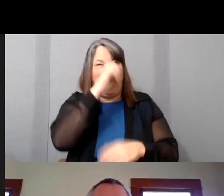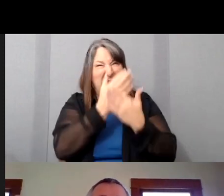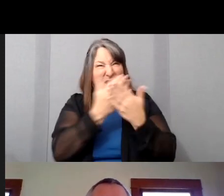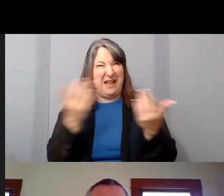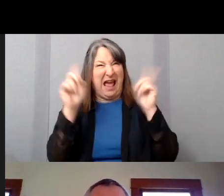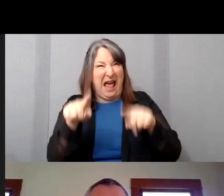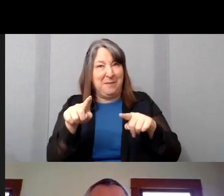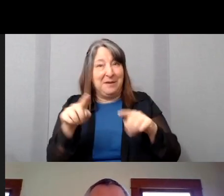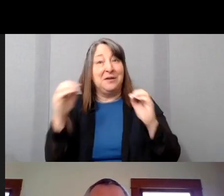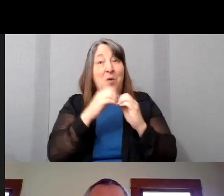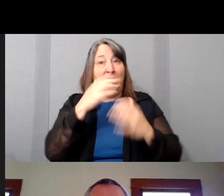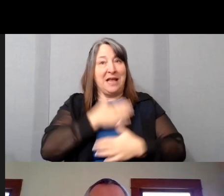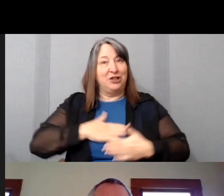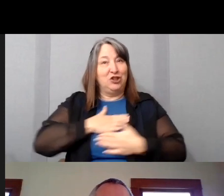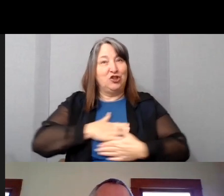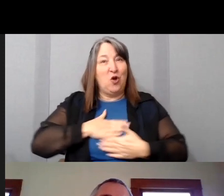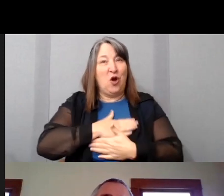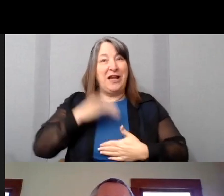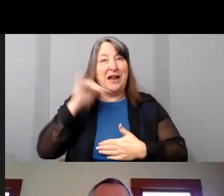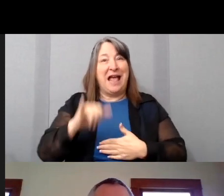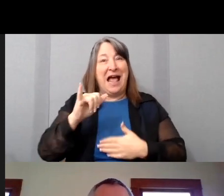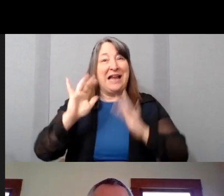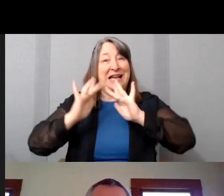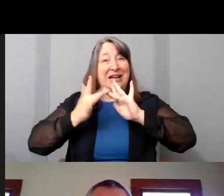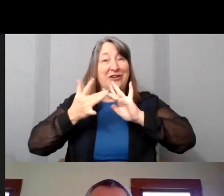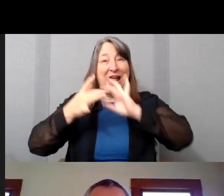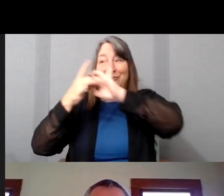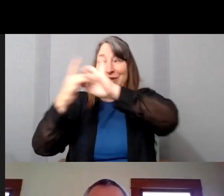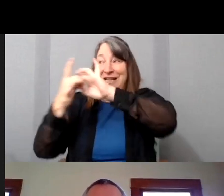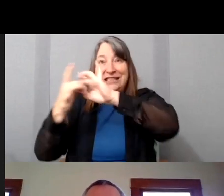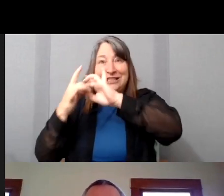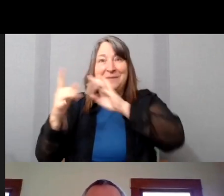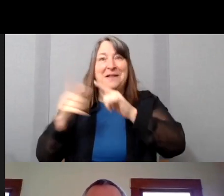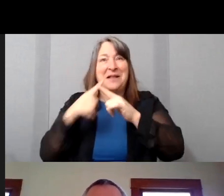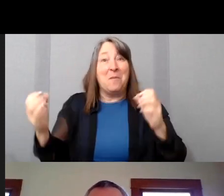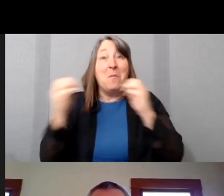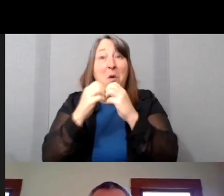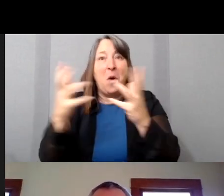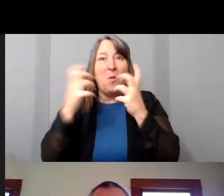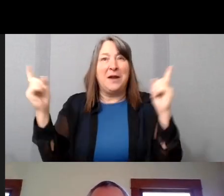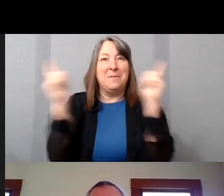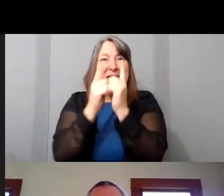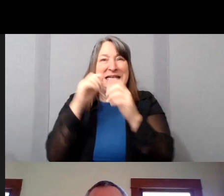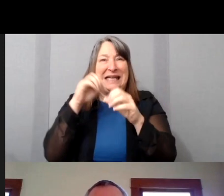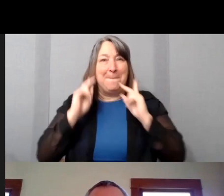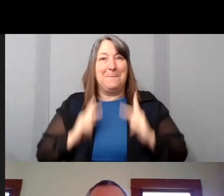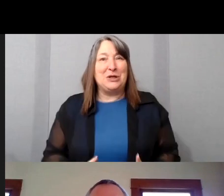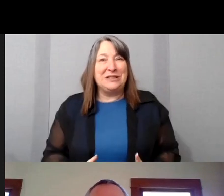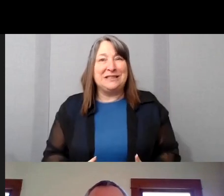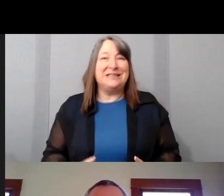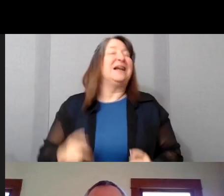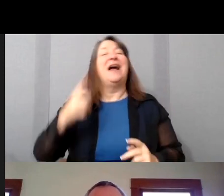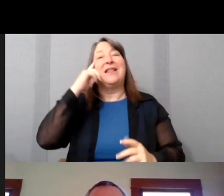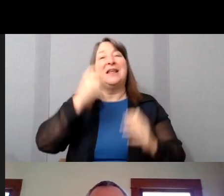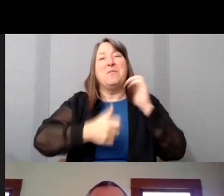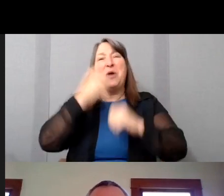they enjoyed that virtual relationship, the more they wanted to meet in person. And I believe that most all of you are doing a blend